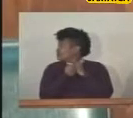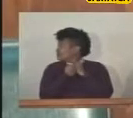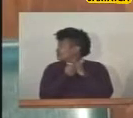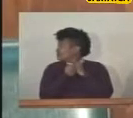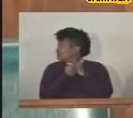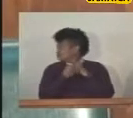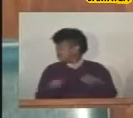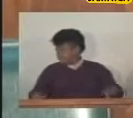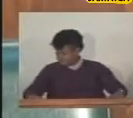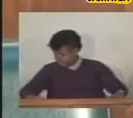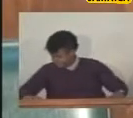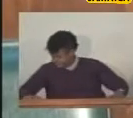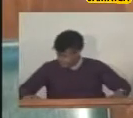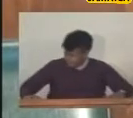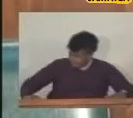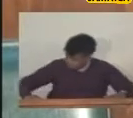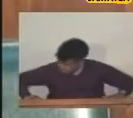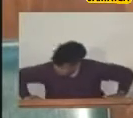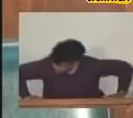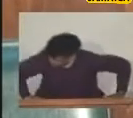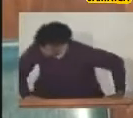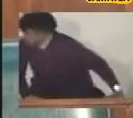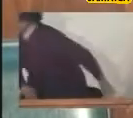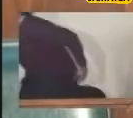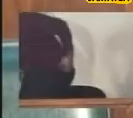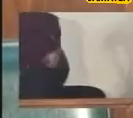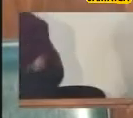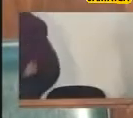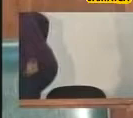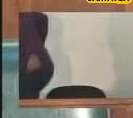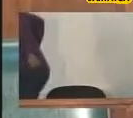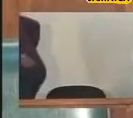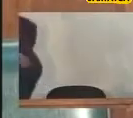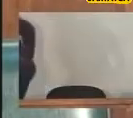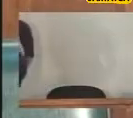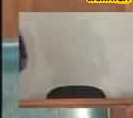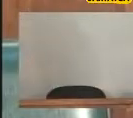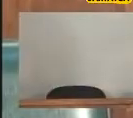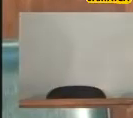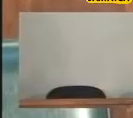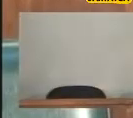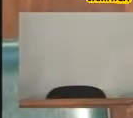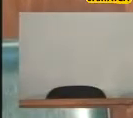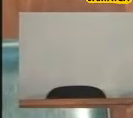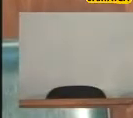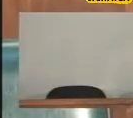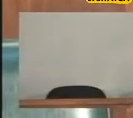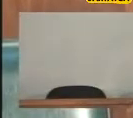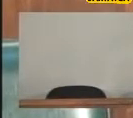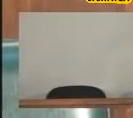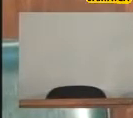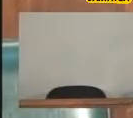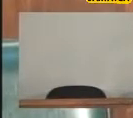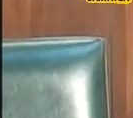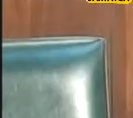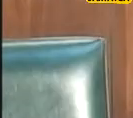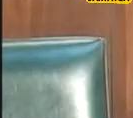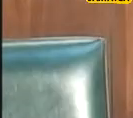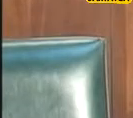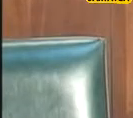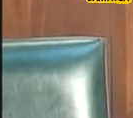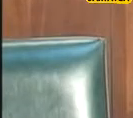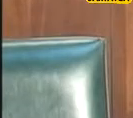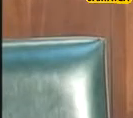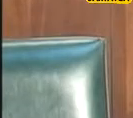And I have always felt that every measure available should